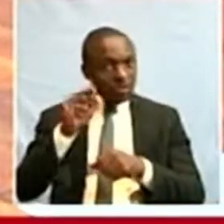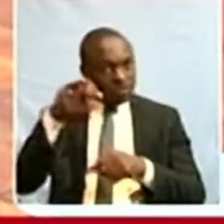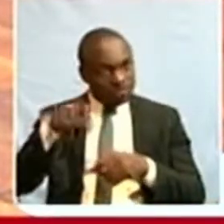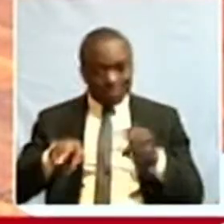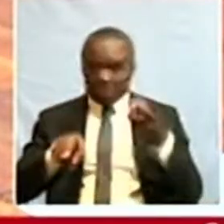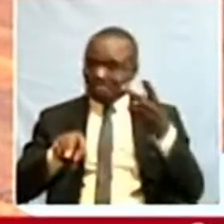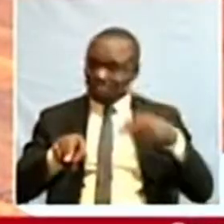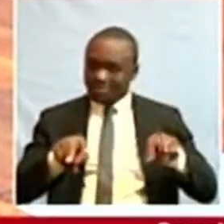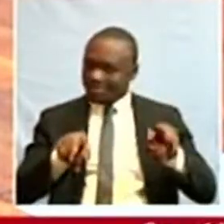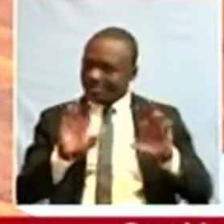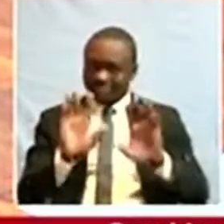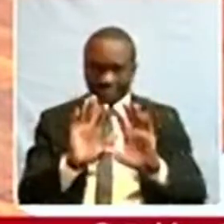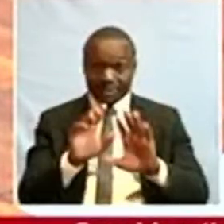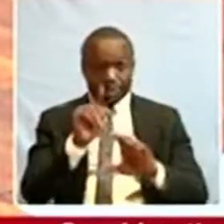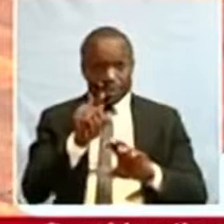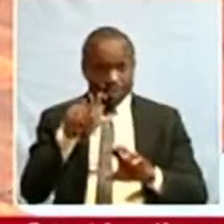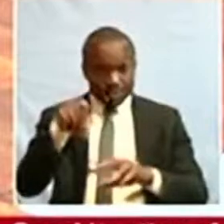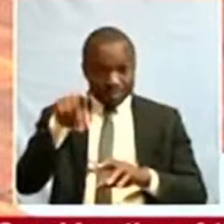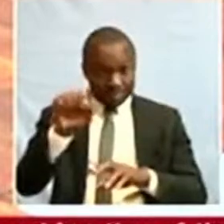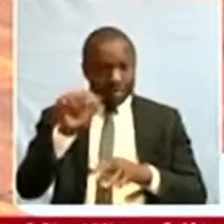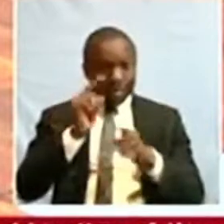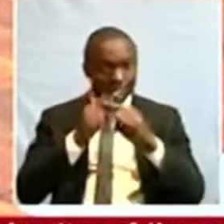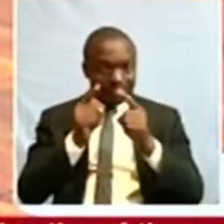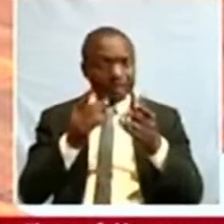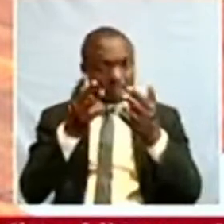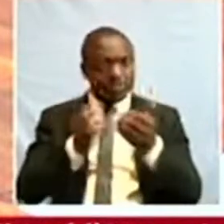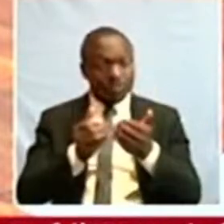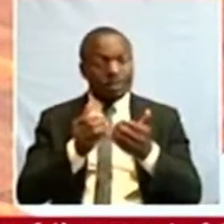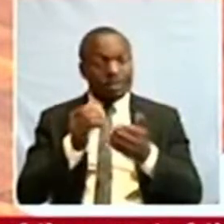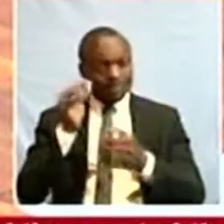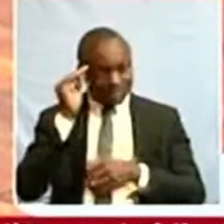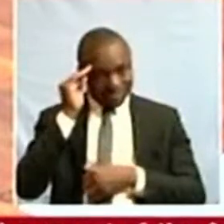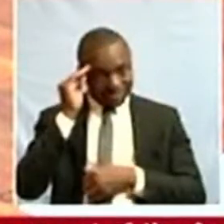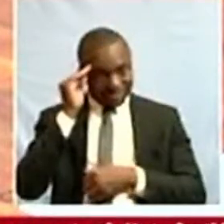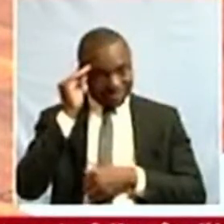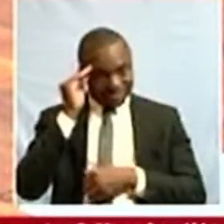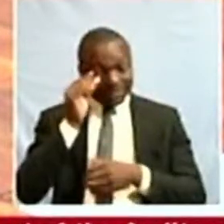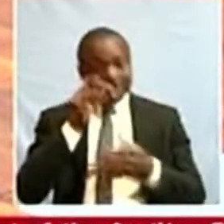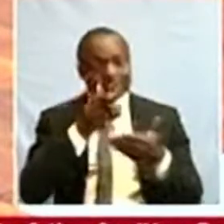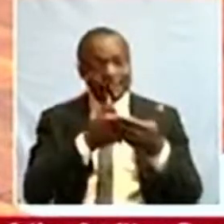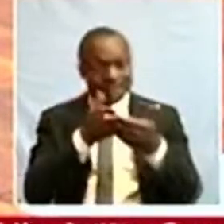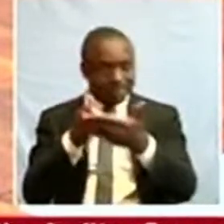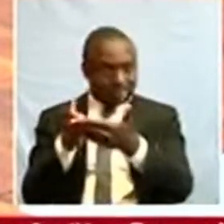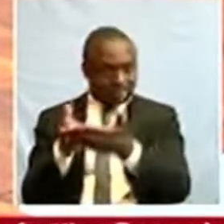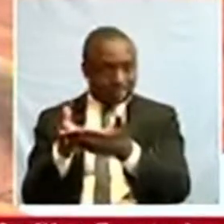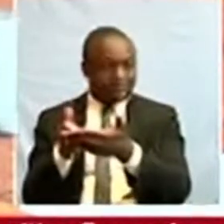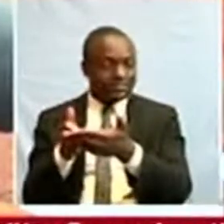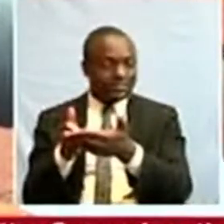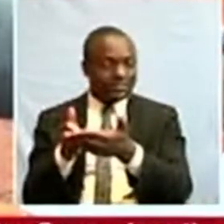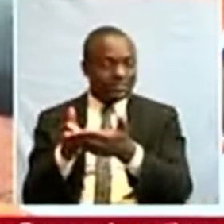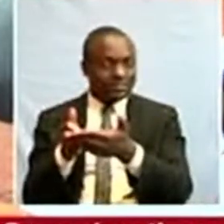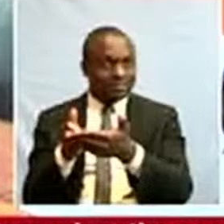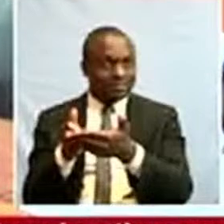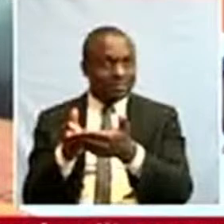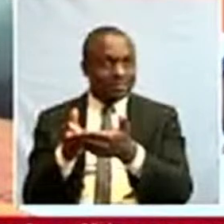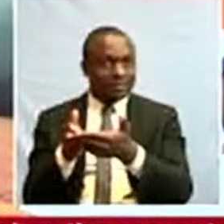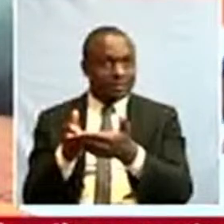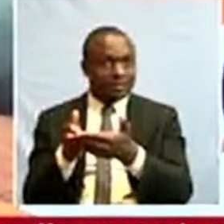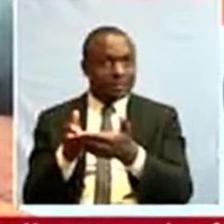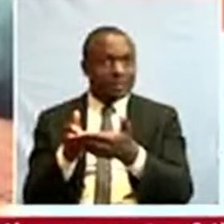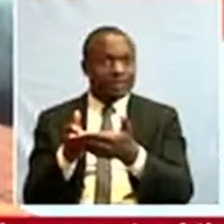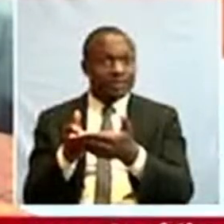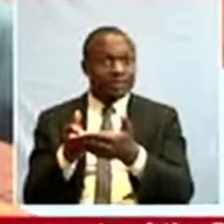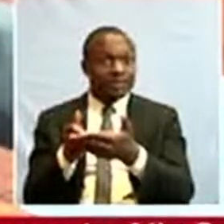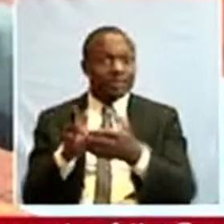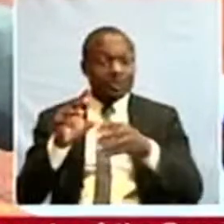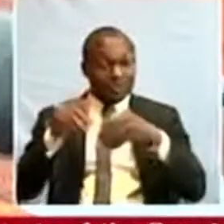duplication. We know you are the controlling officer, but we want to ascertain this very important task will be conferred